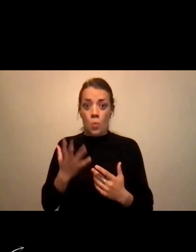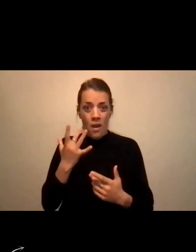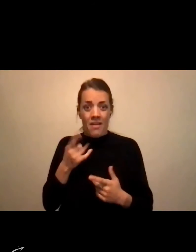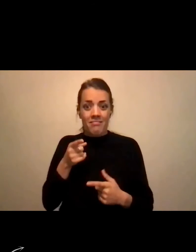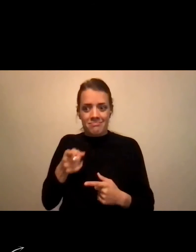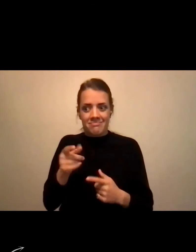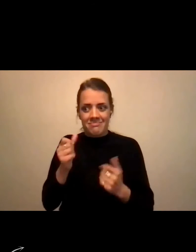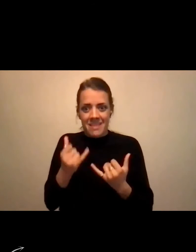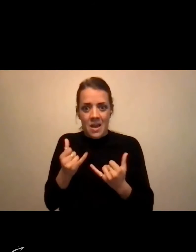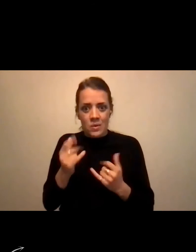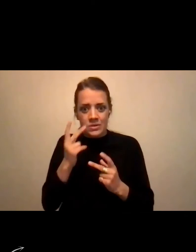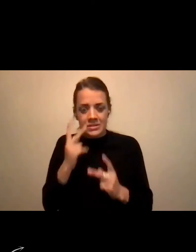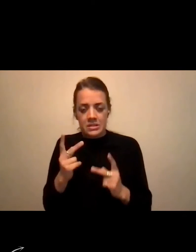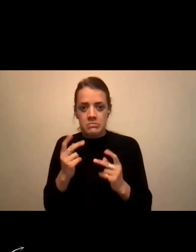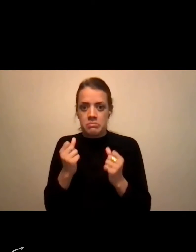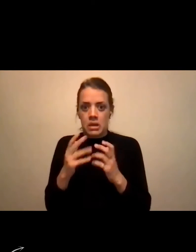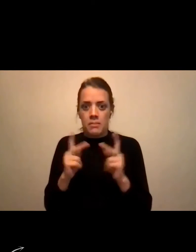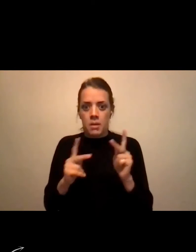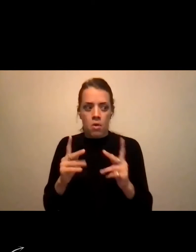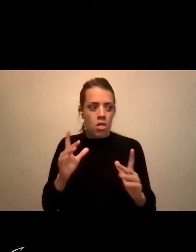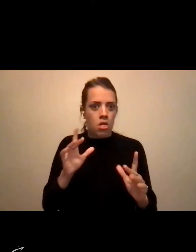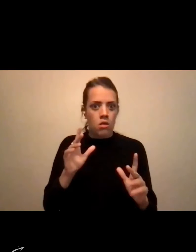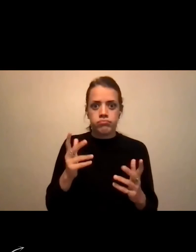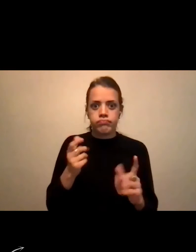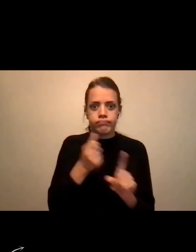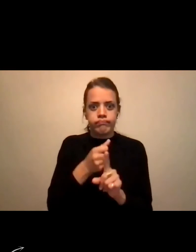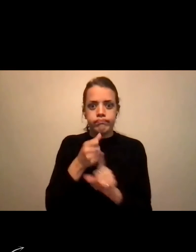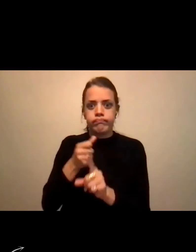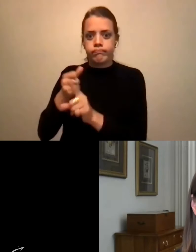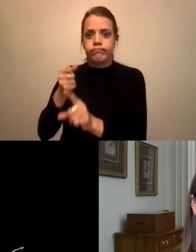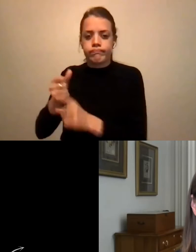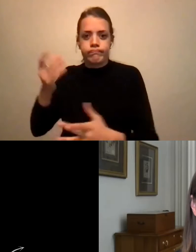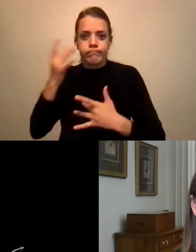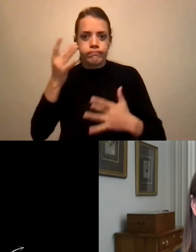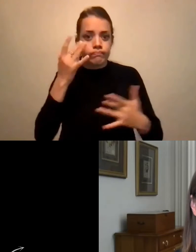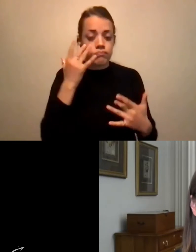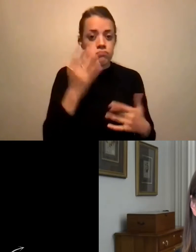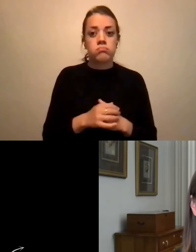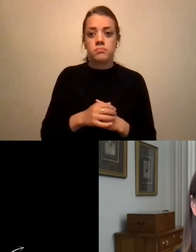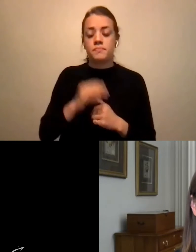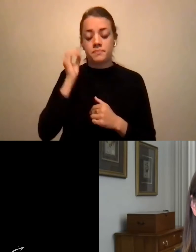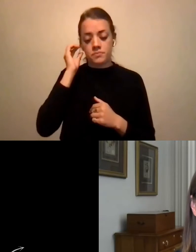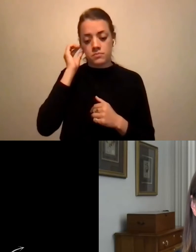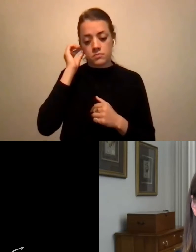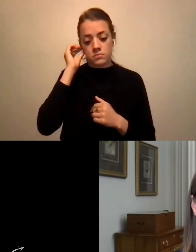first identified cases of monkeypox in the United States in late May,